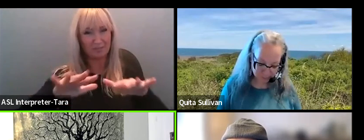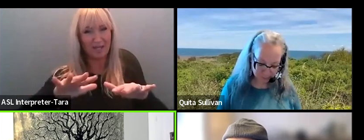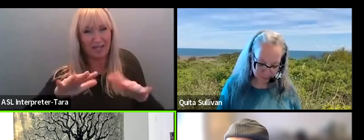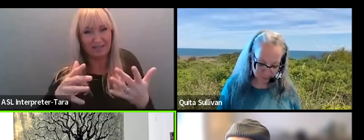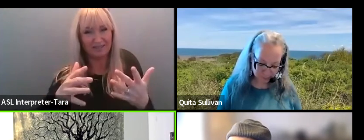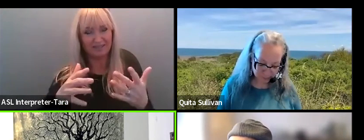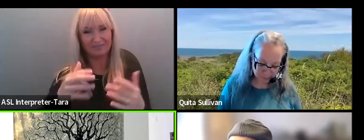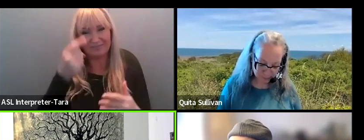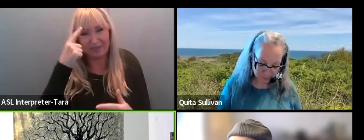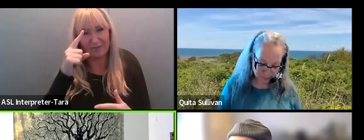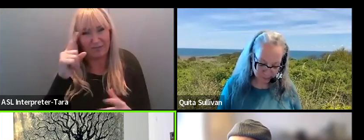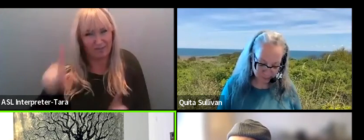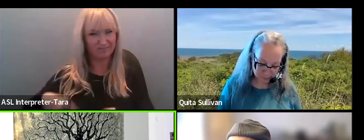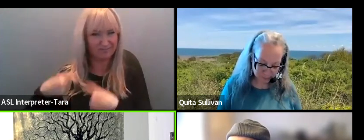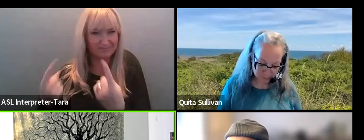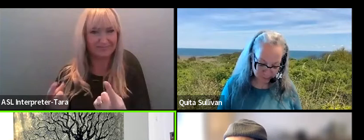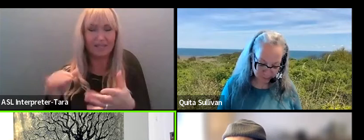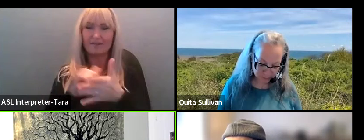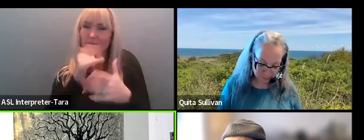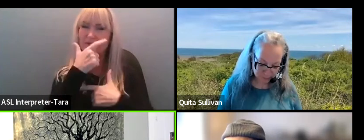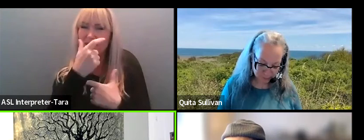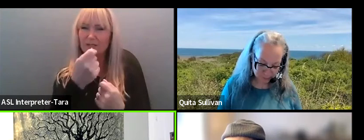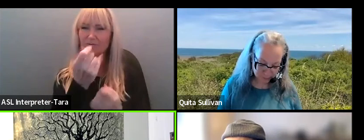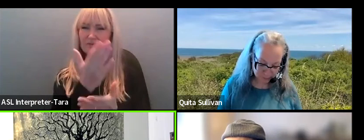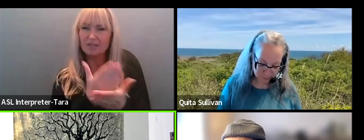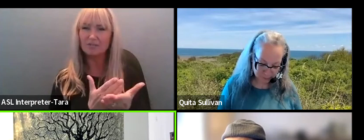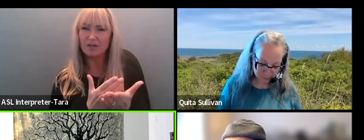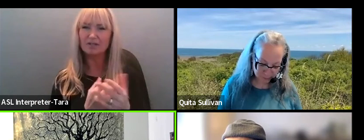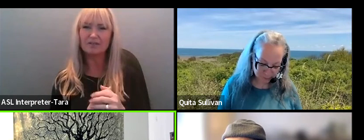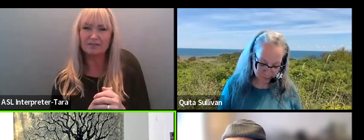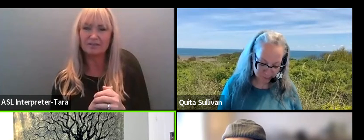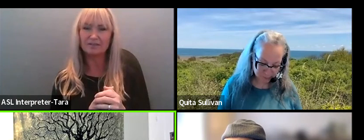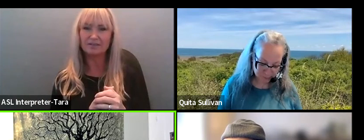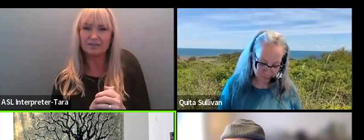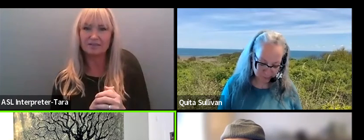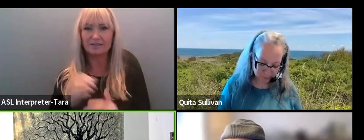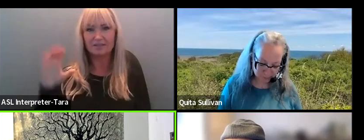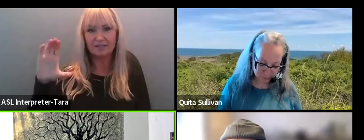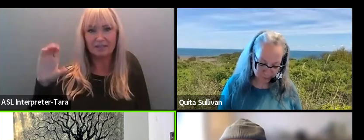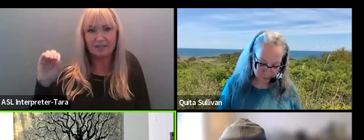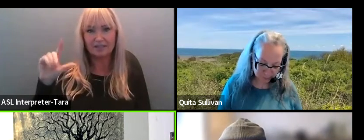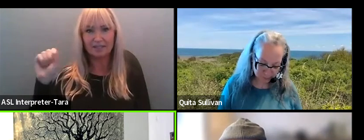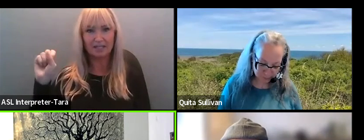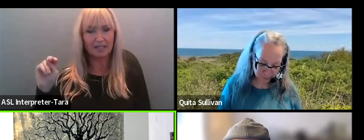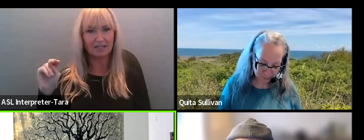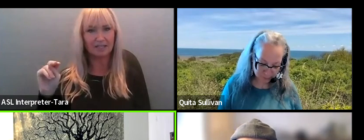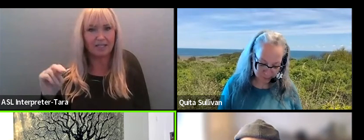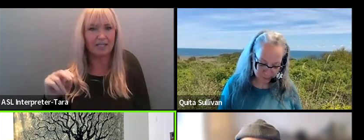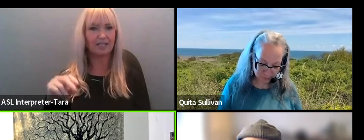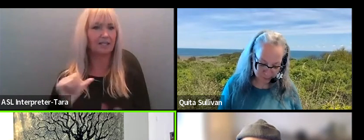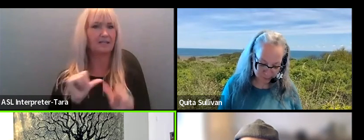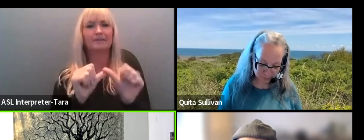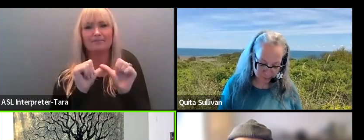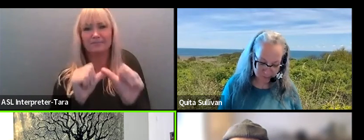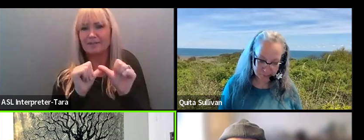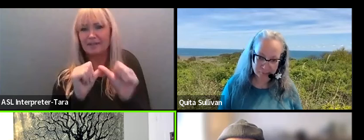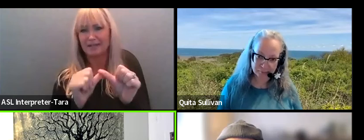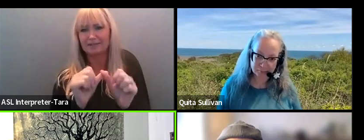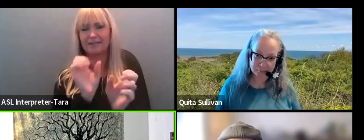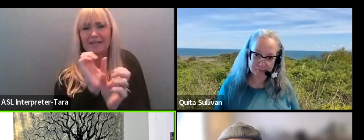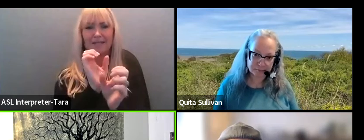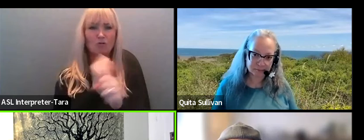that was an interesting component where Colleen is like constantly creating, constantly